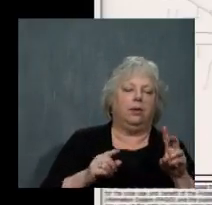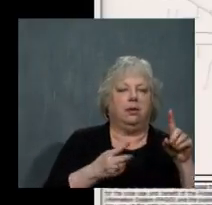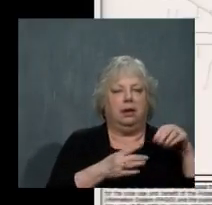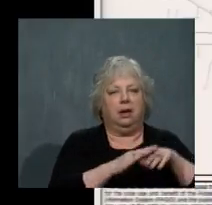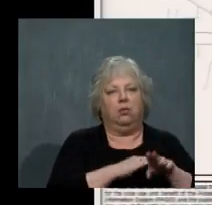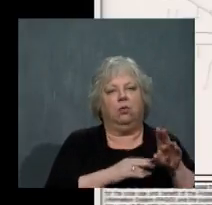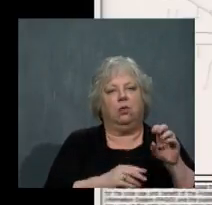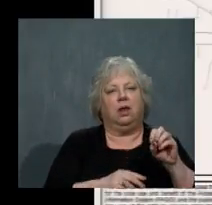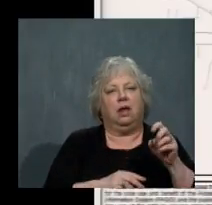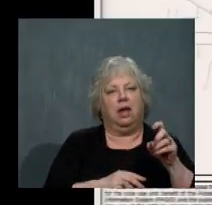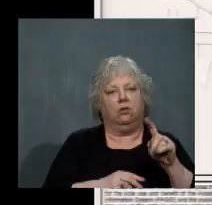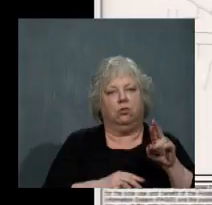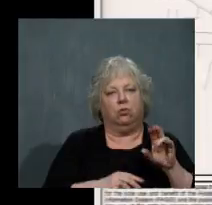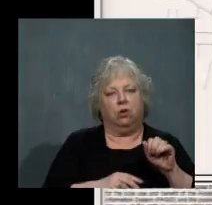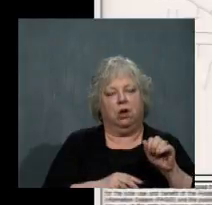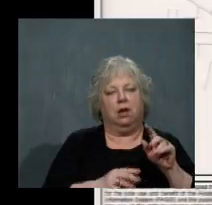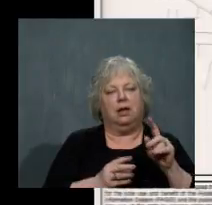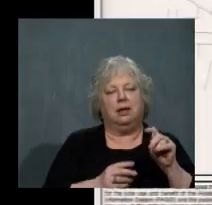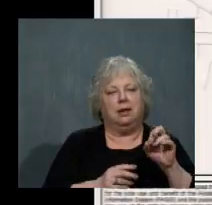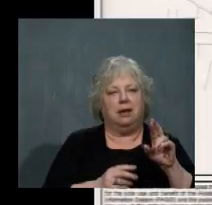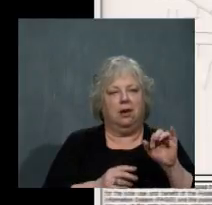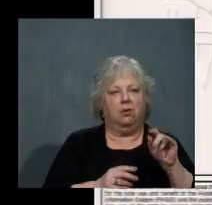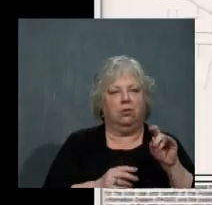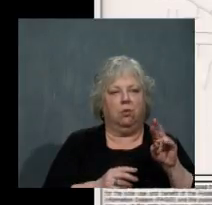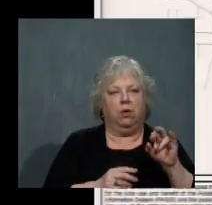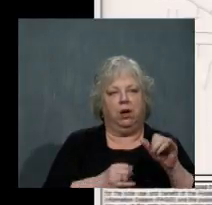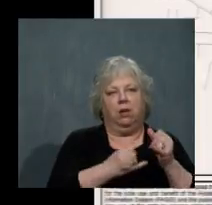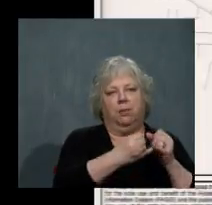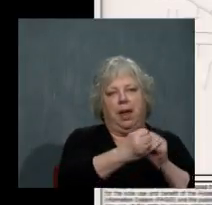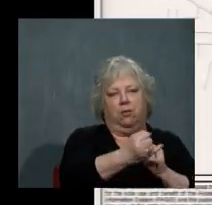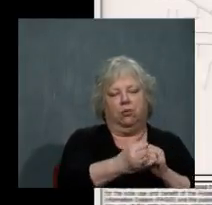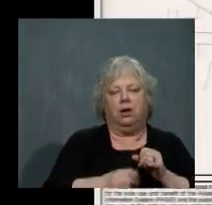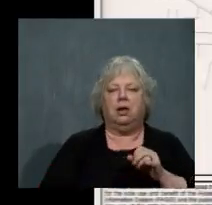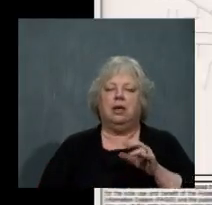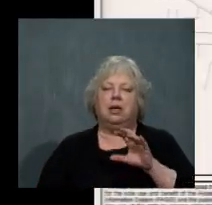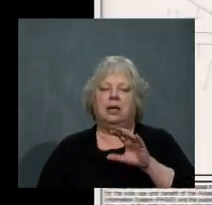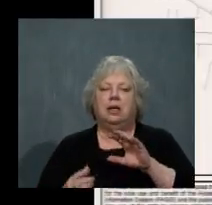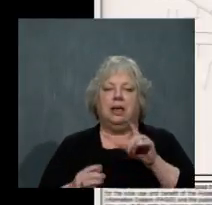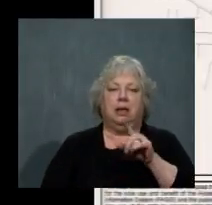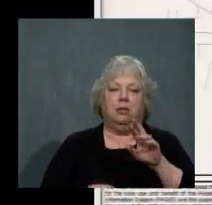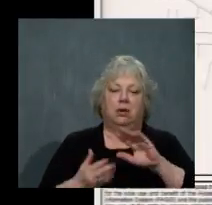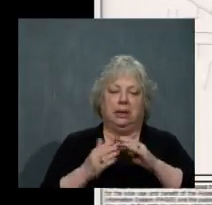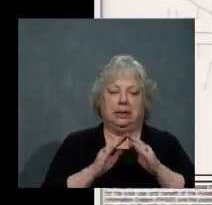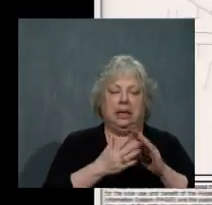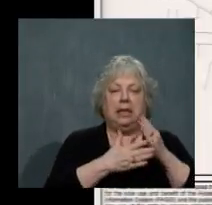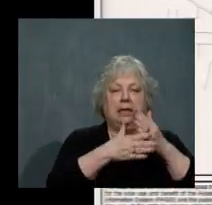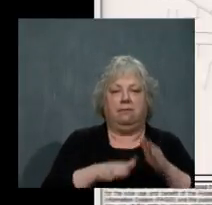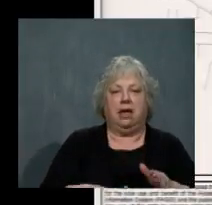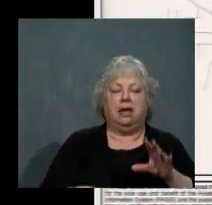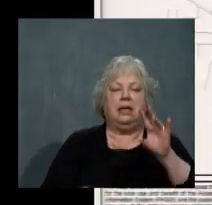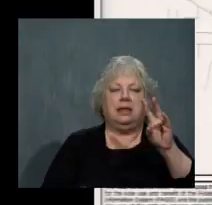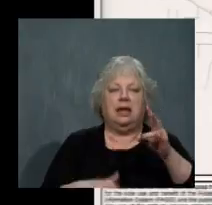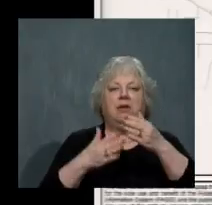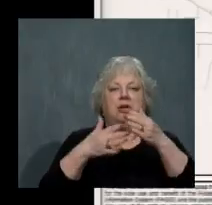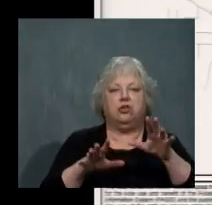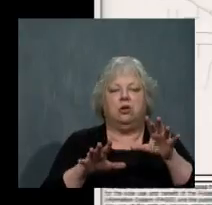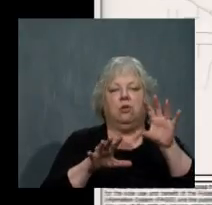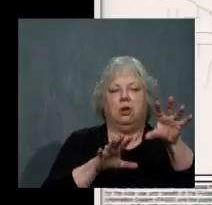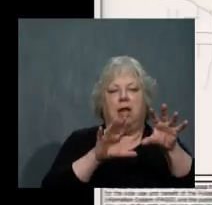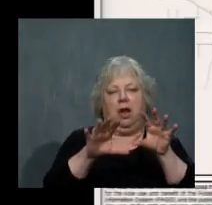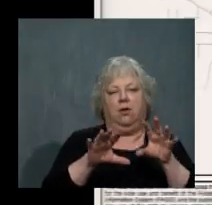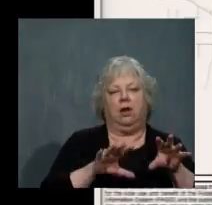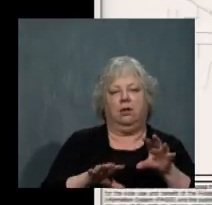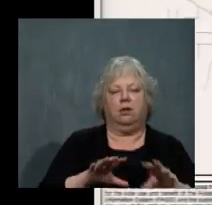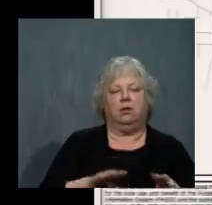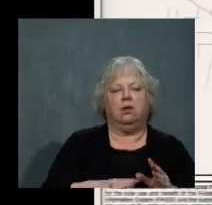extraterritorial boundary. The city of Little Rock, along with that area, is divided into 7 general areas across